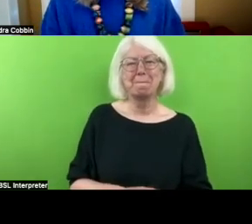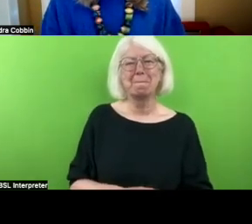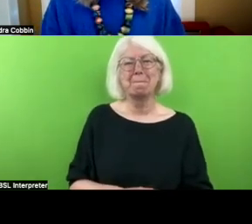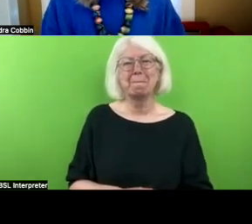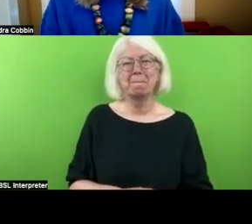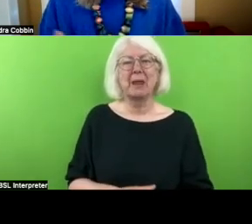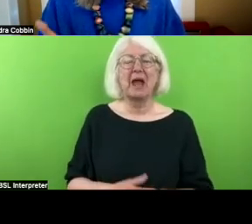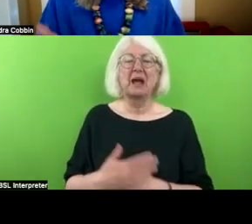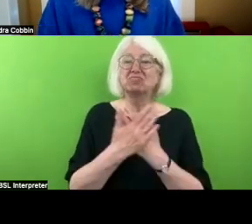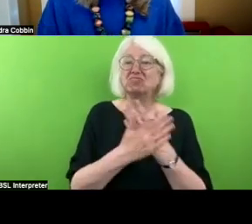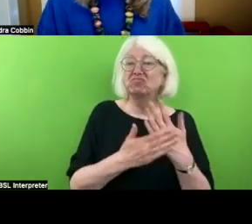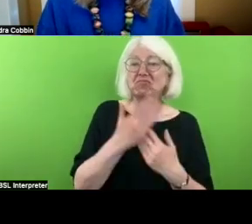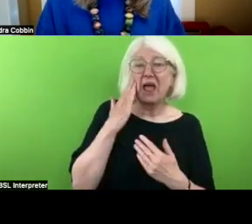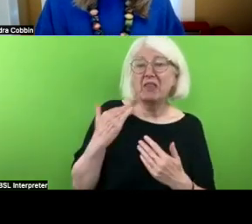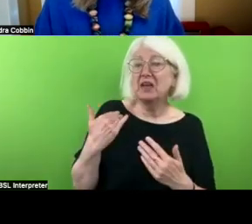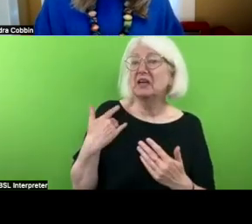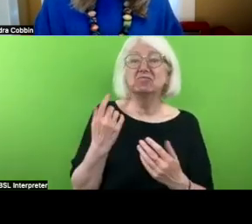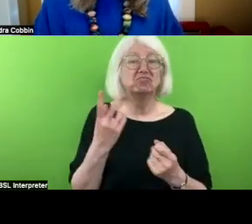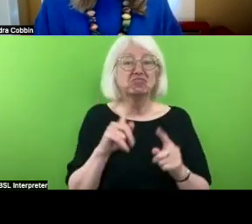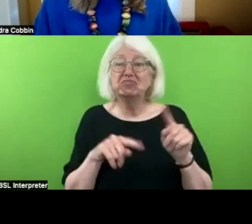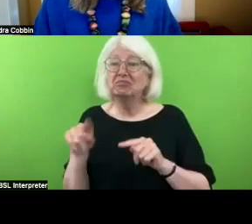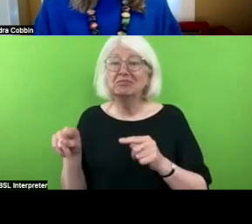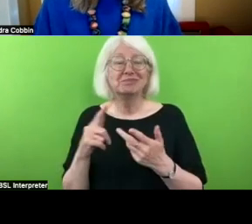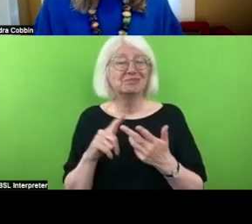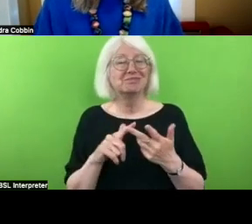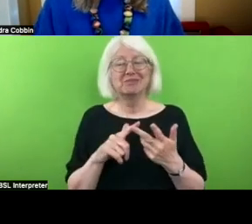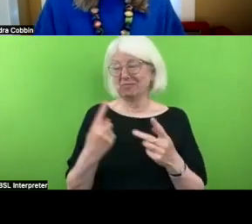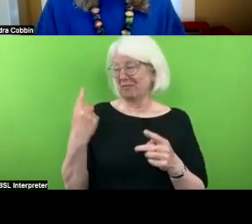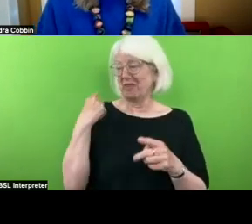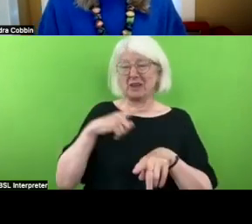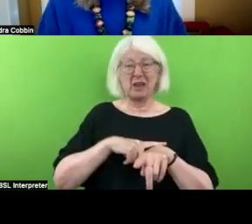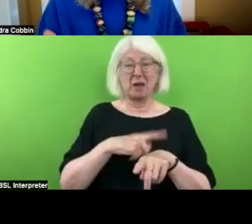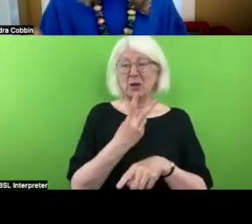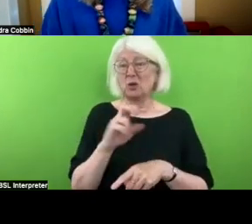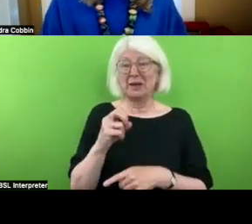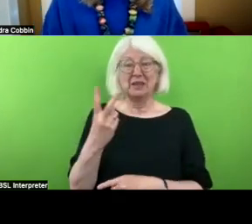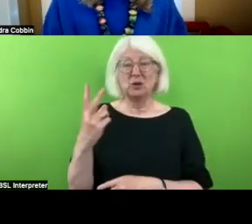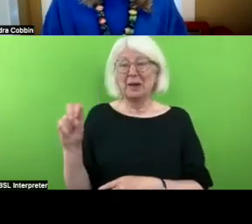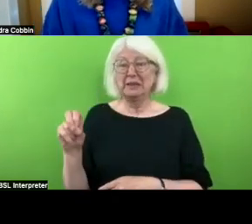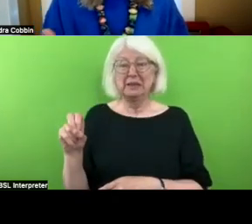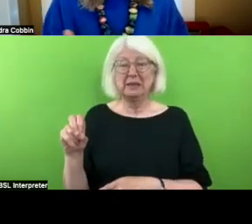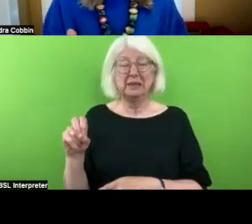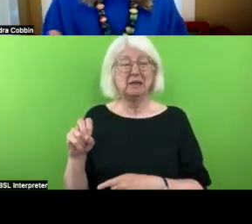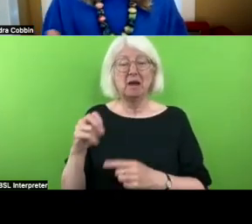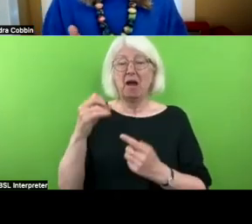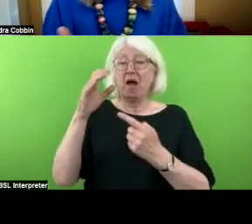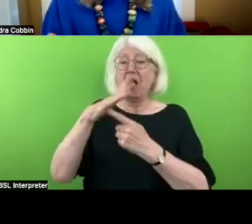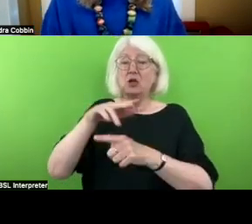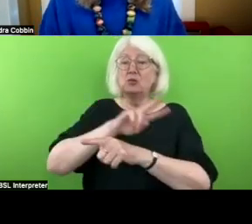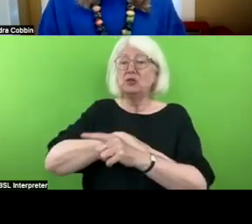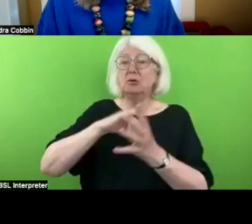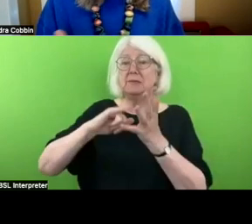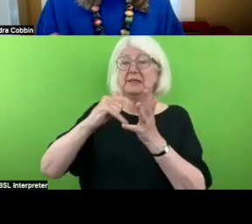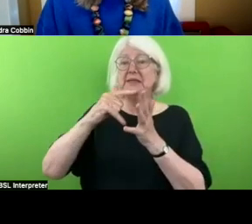ethnic diversity, the time I did my research, which was 2020, Archbishop Sentimi was just retiring, and there were